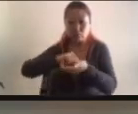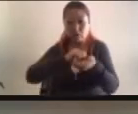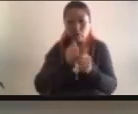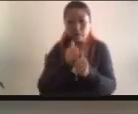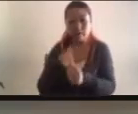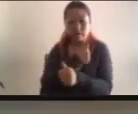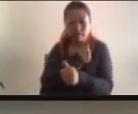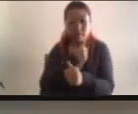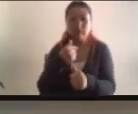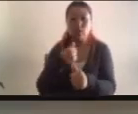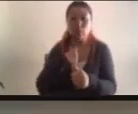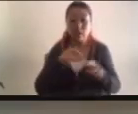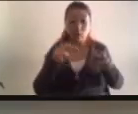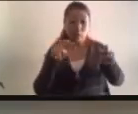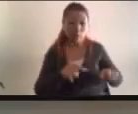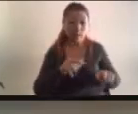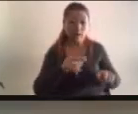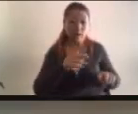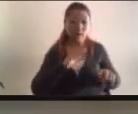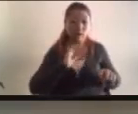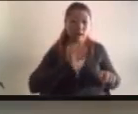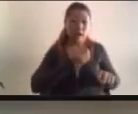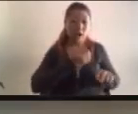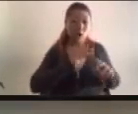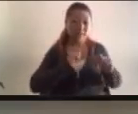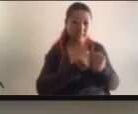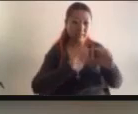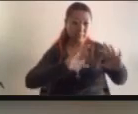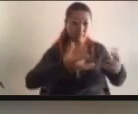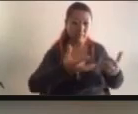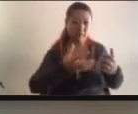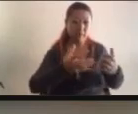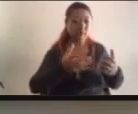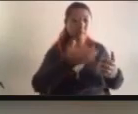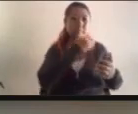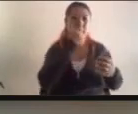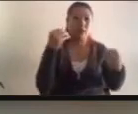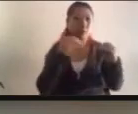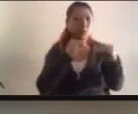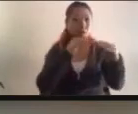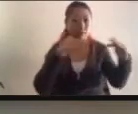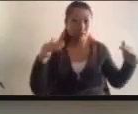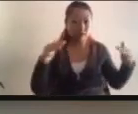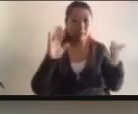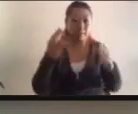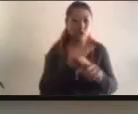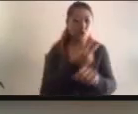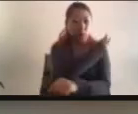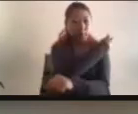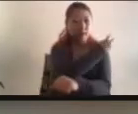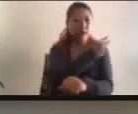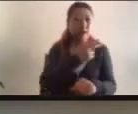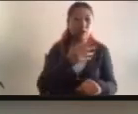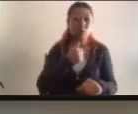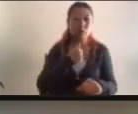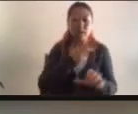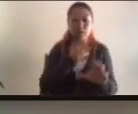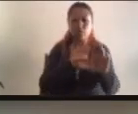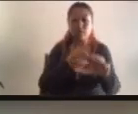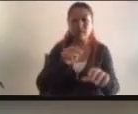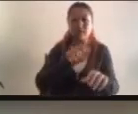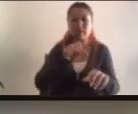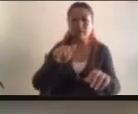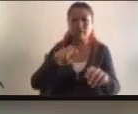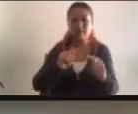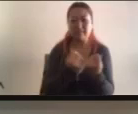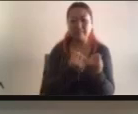at our team, it is considerably more diverse than the team I first started with when I first reported for duty at NASA.